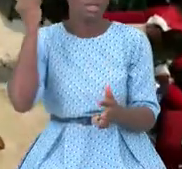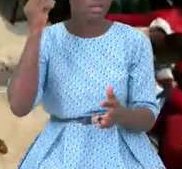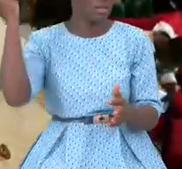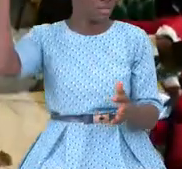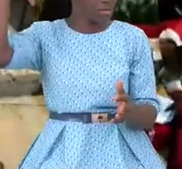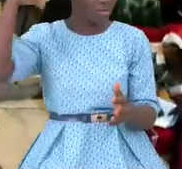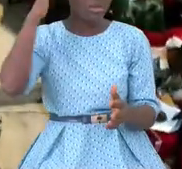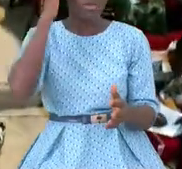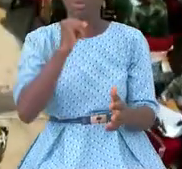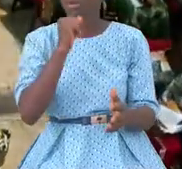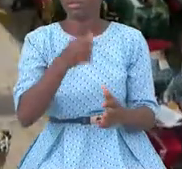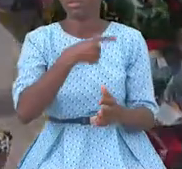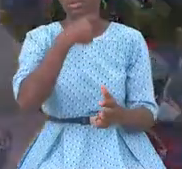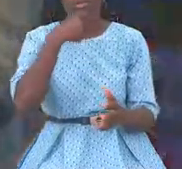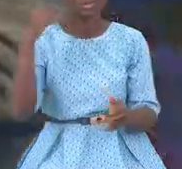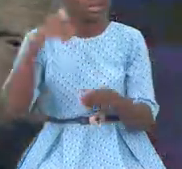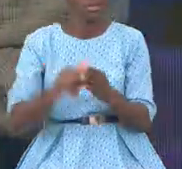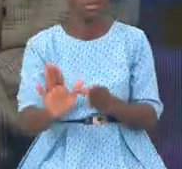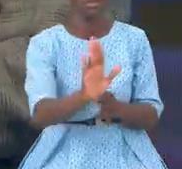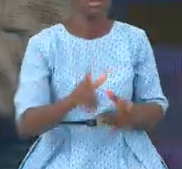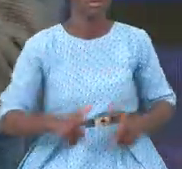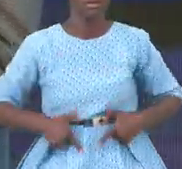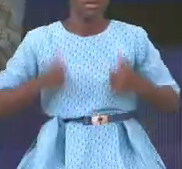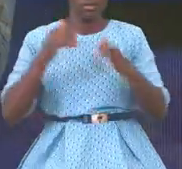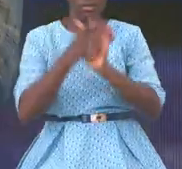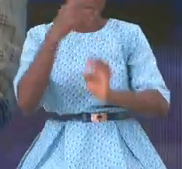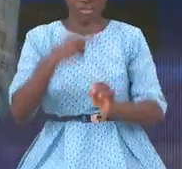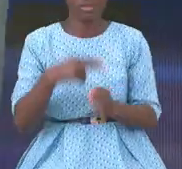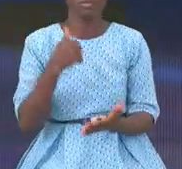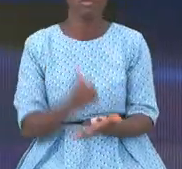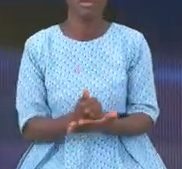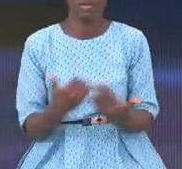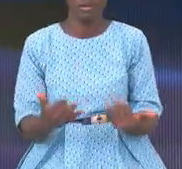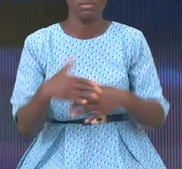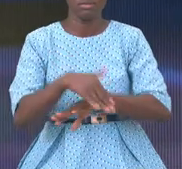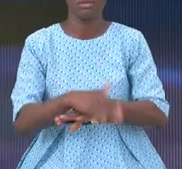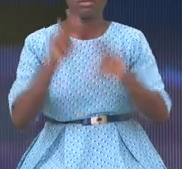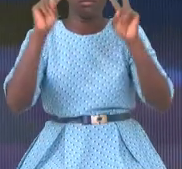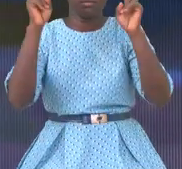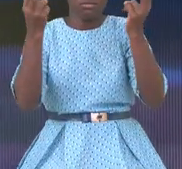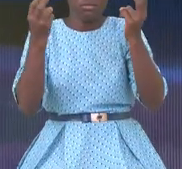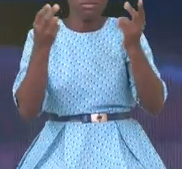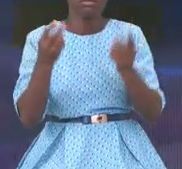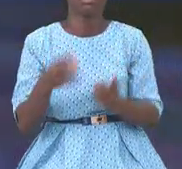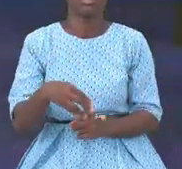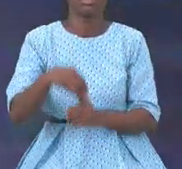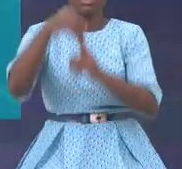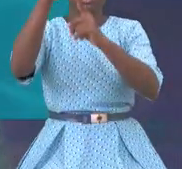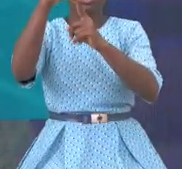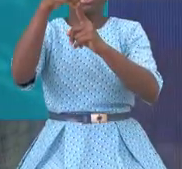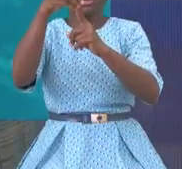life. Tonight, I'm talking to you on the supernatural possibilities of